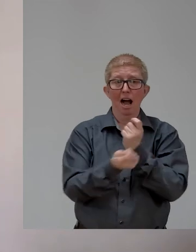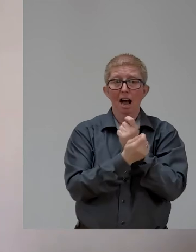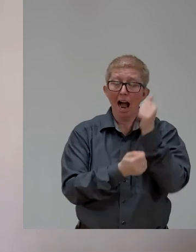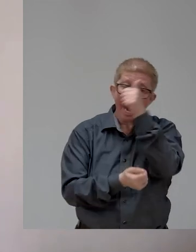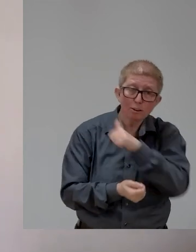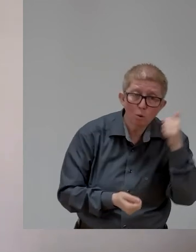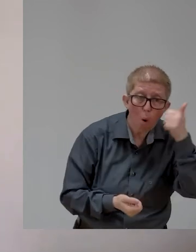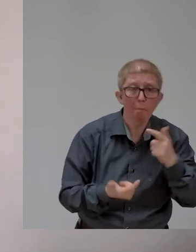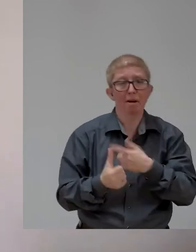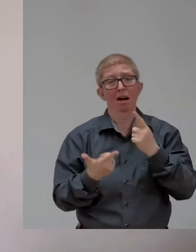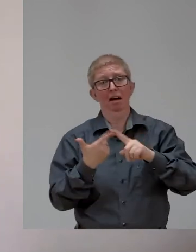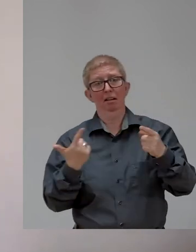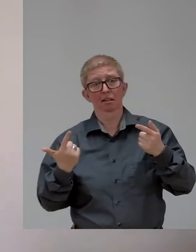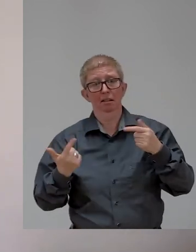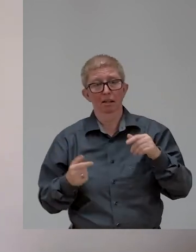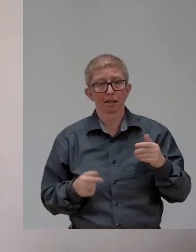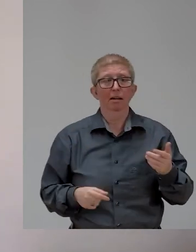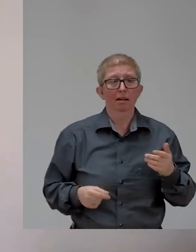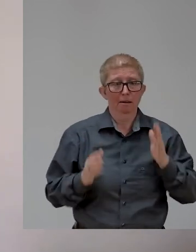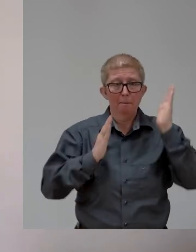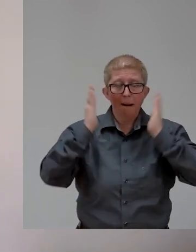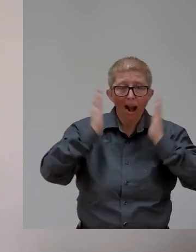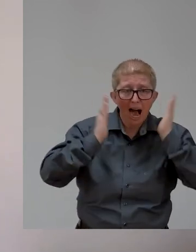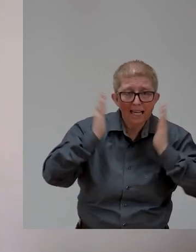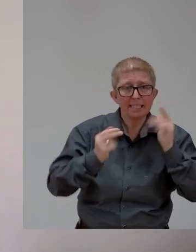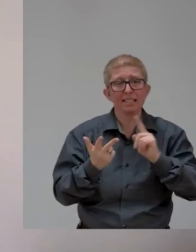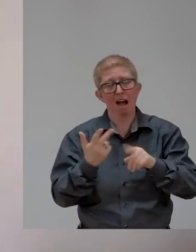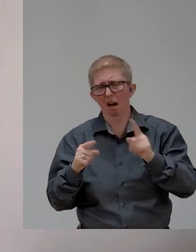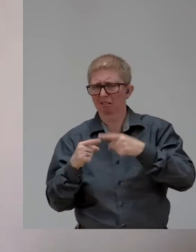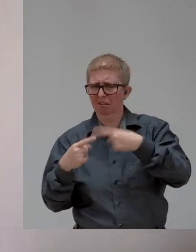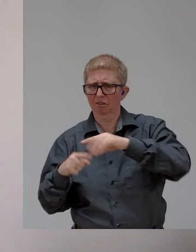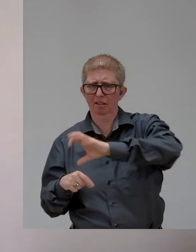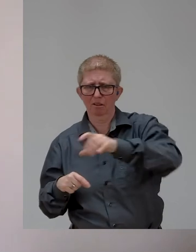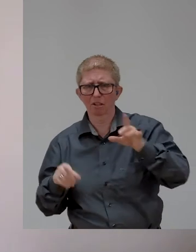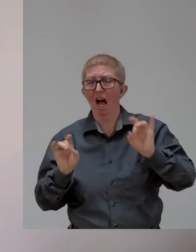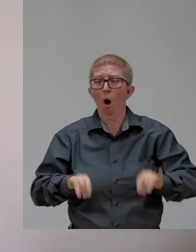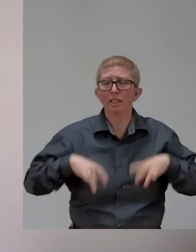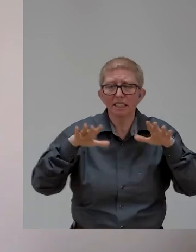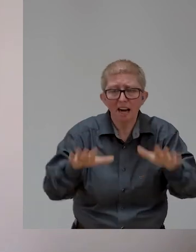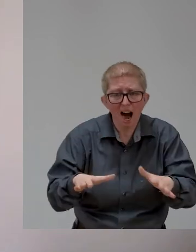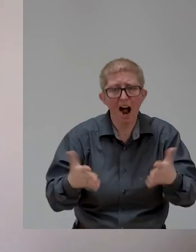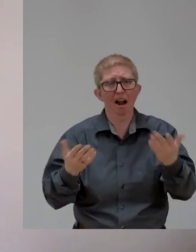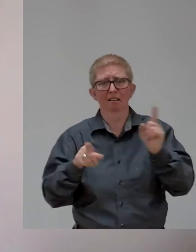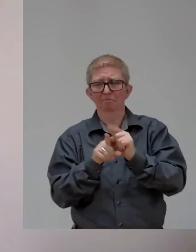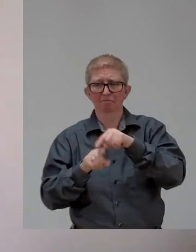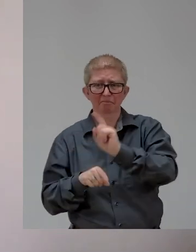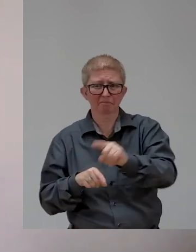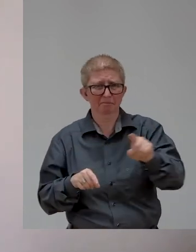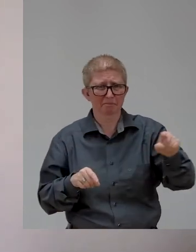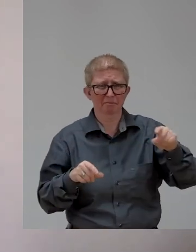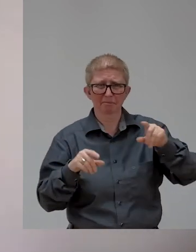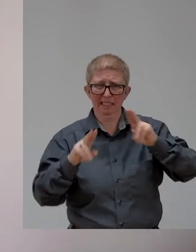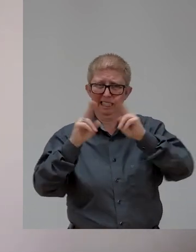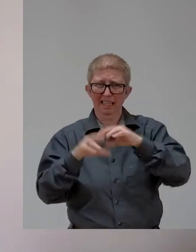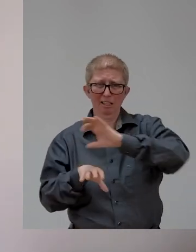in Australia previously. And we've had to learn how to work across international borders, across time zones. That